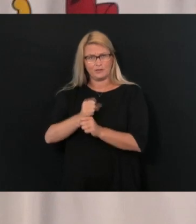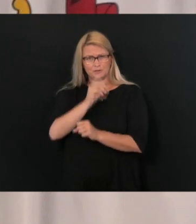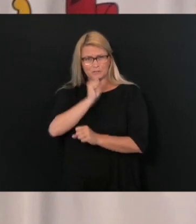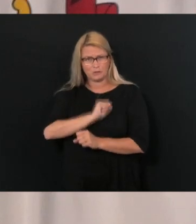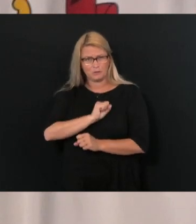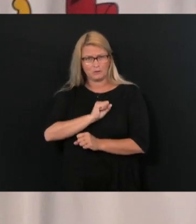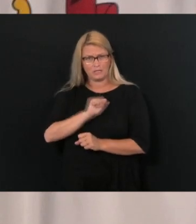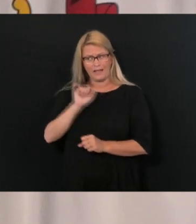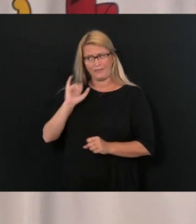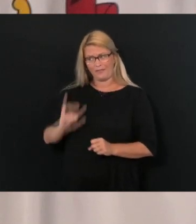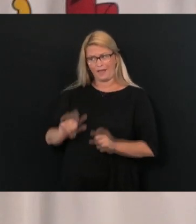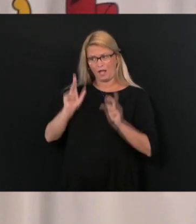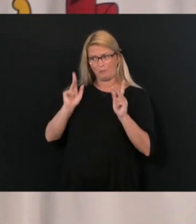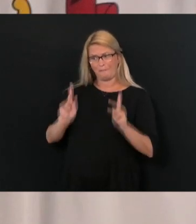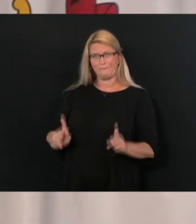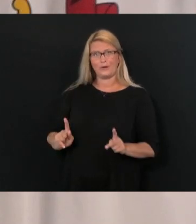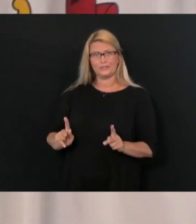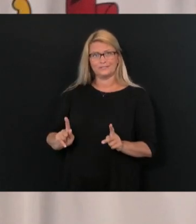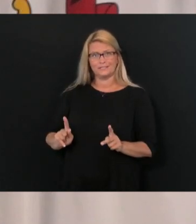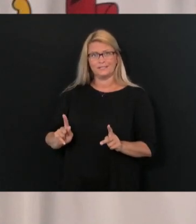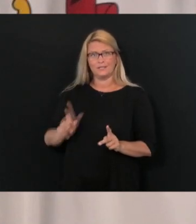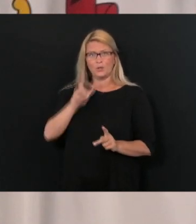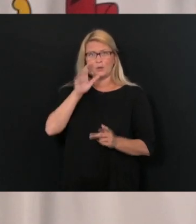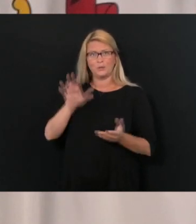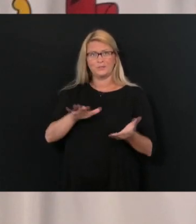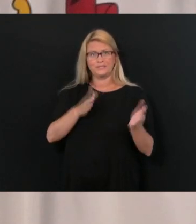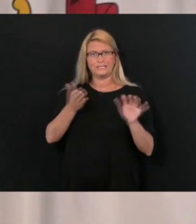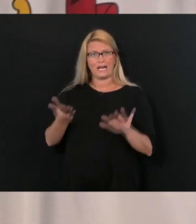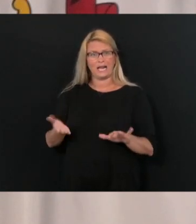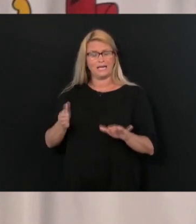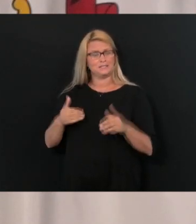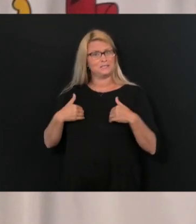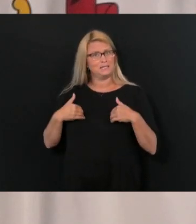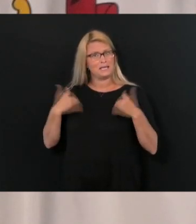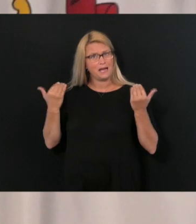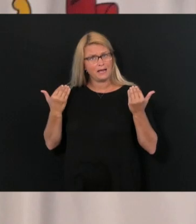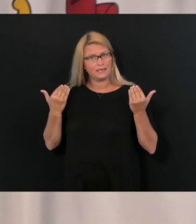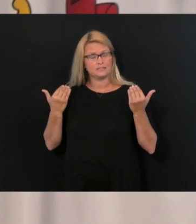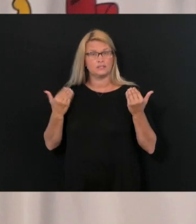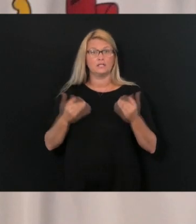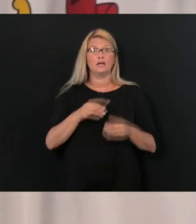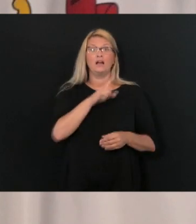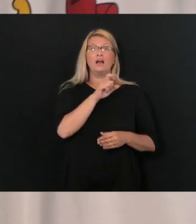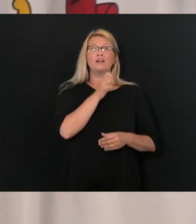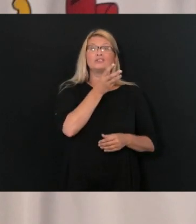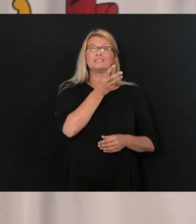left in that young lady that we lost. We also, our